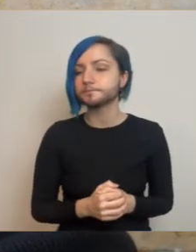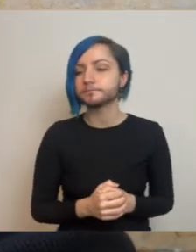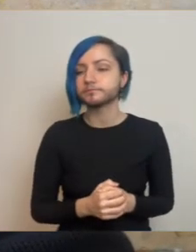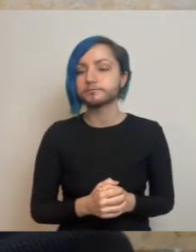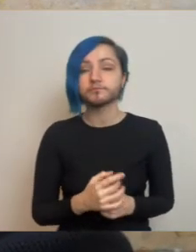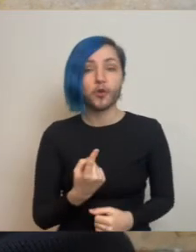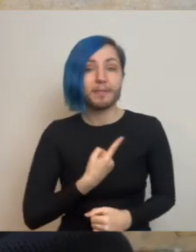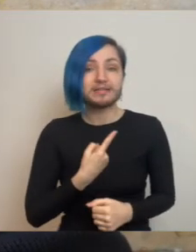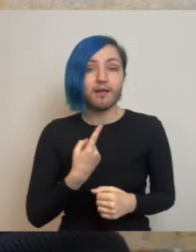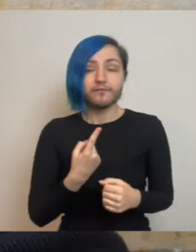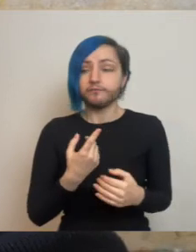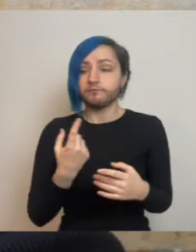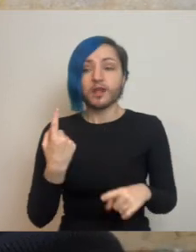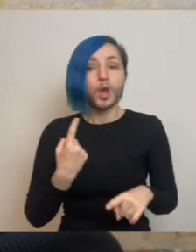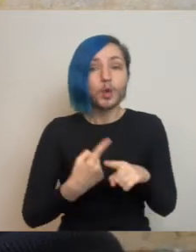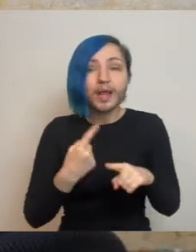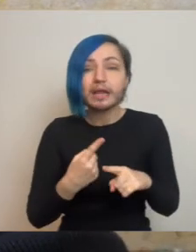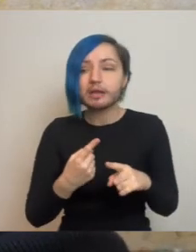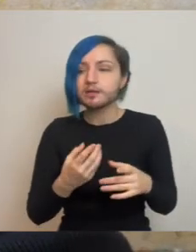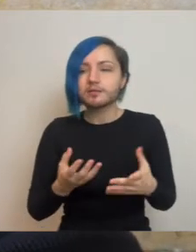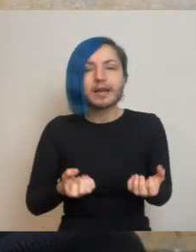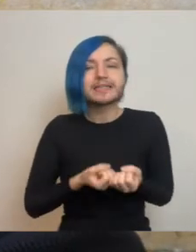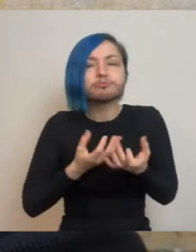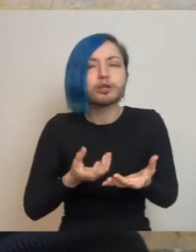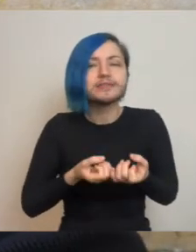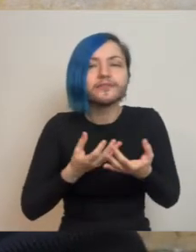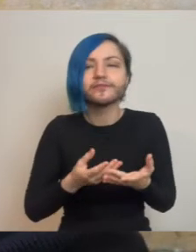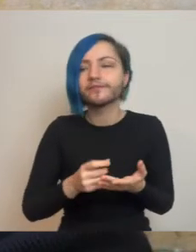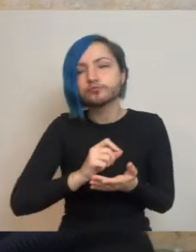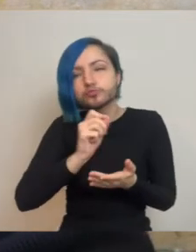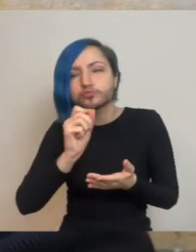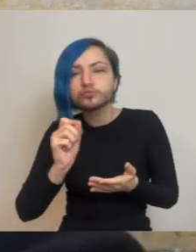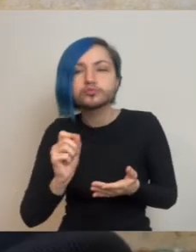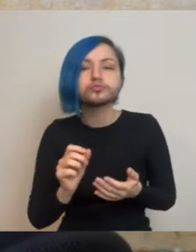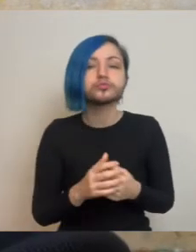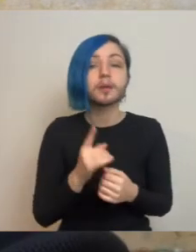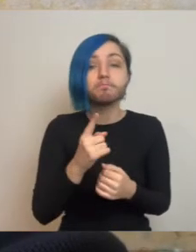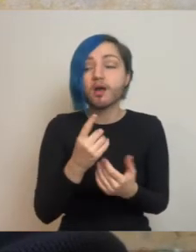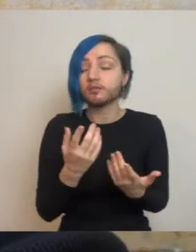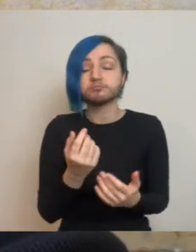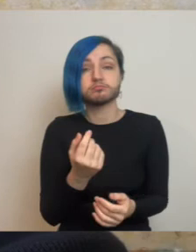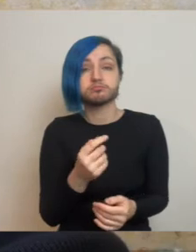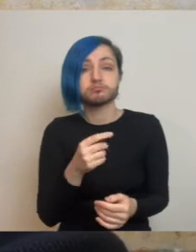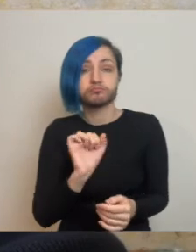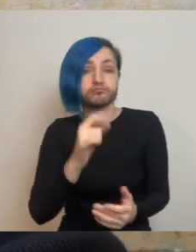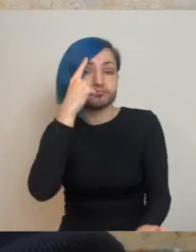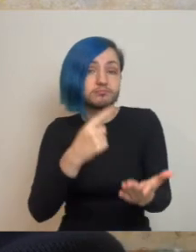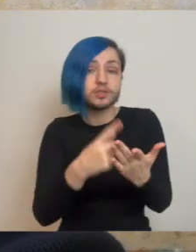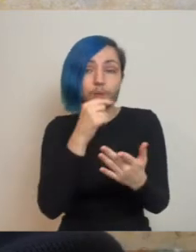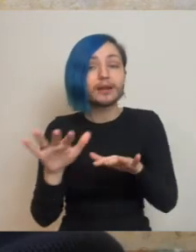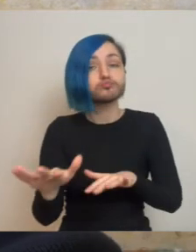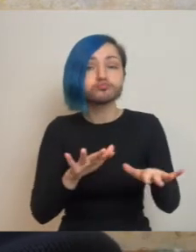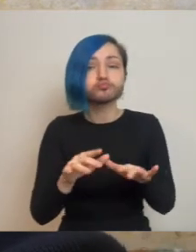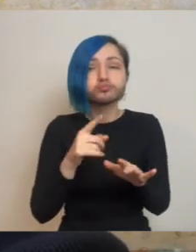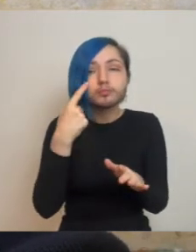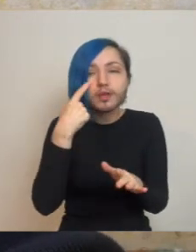working quite quickly and sort of with expressive marks, but you can really take your time with this. It's completely up to